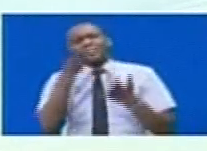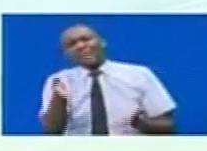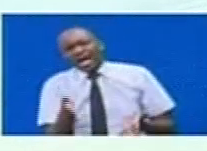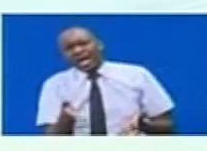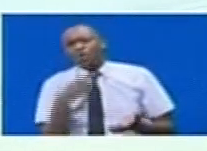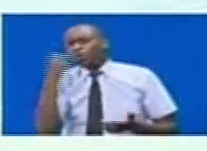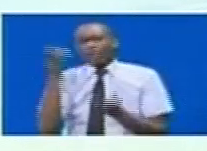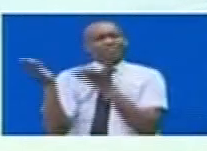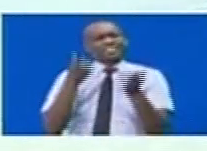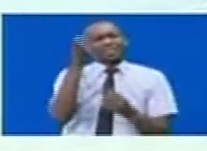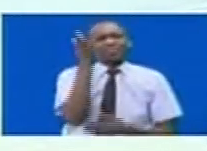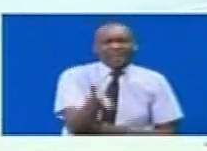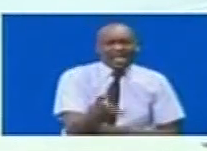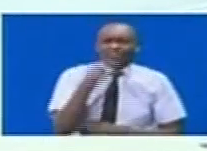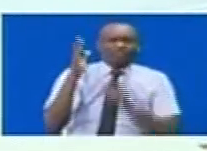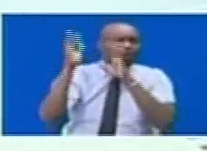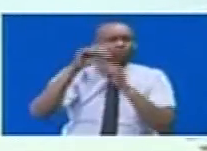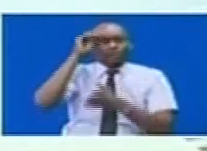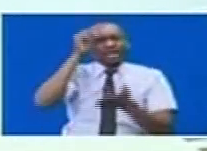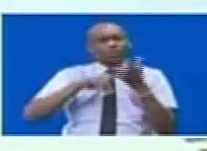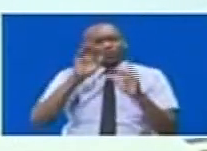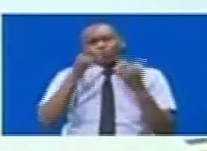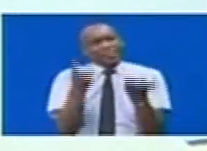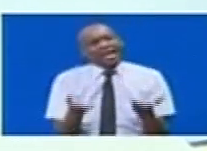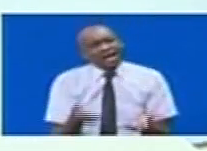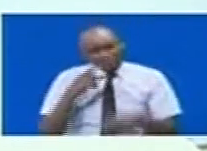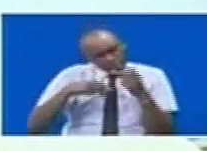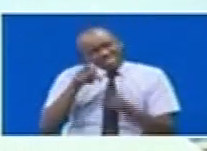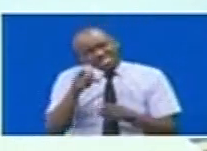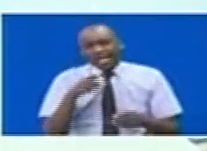invited them, and what they hope to learn from that process and bring back home.